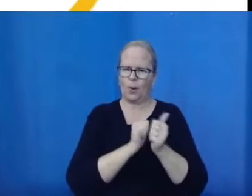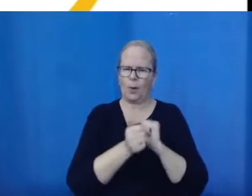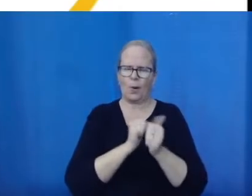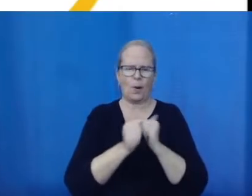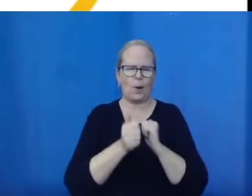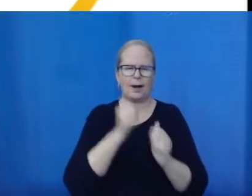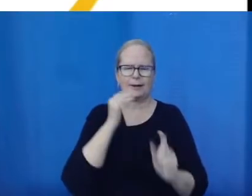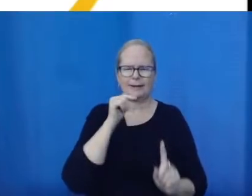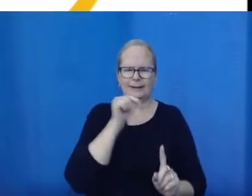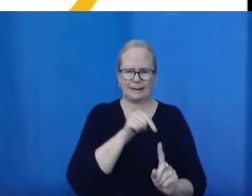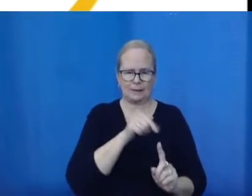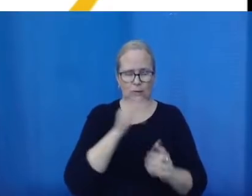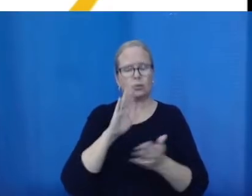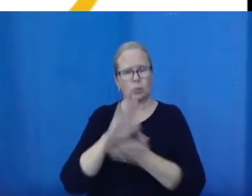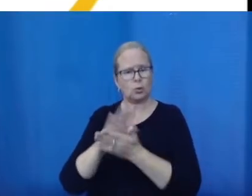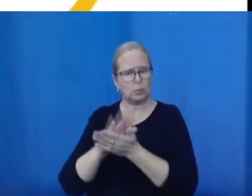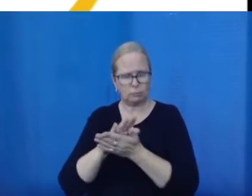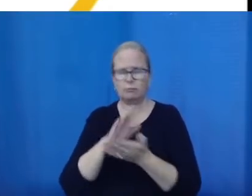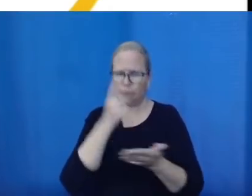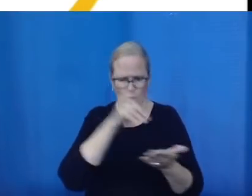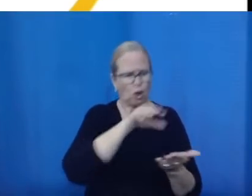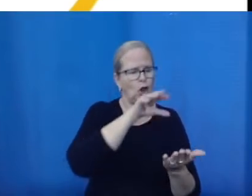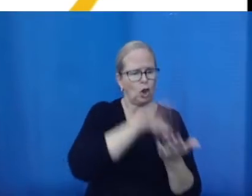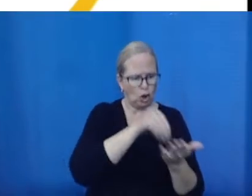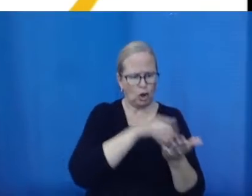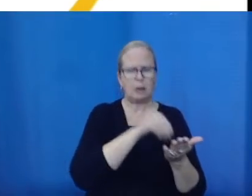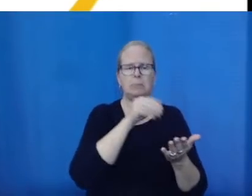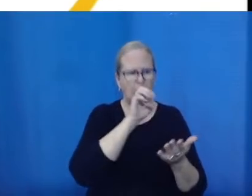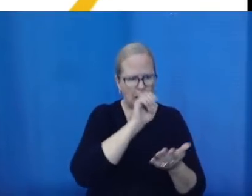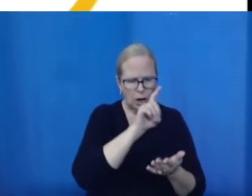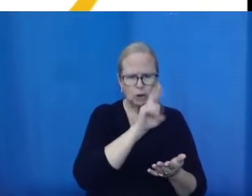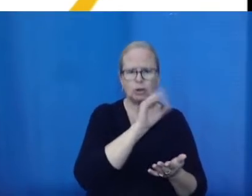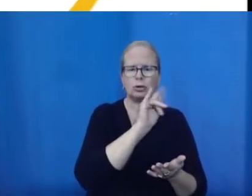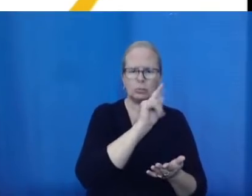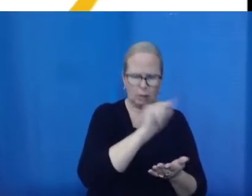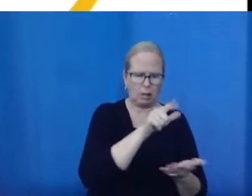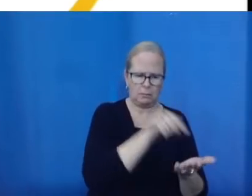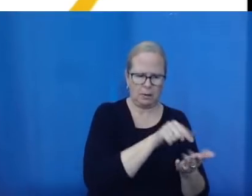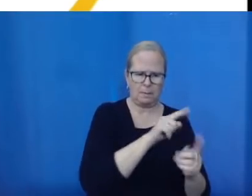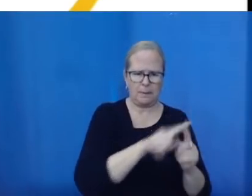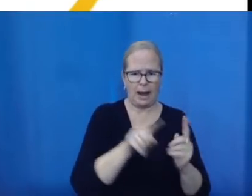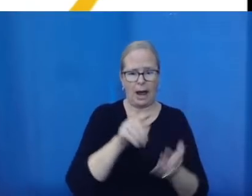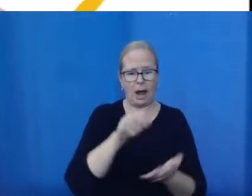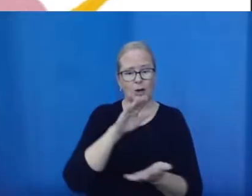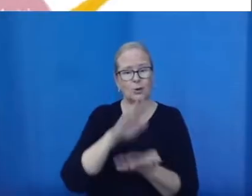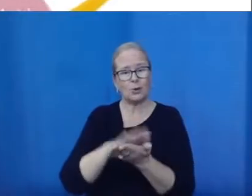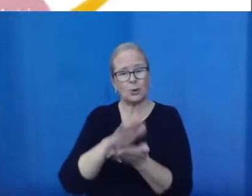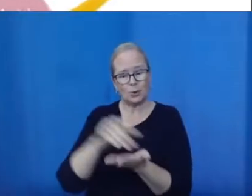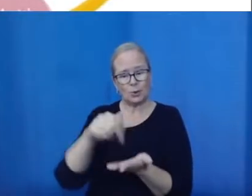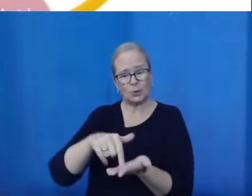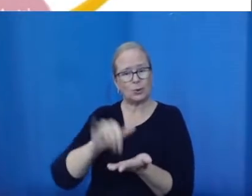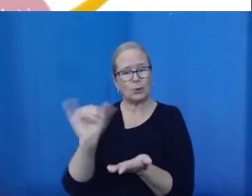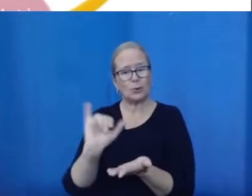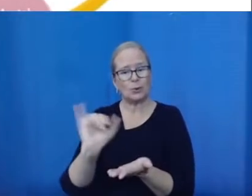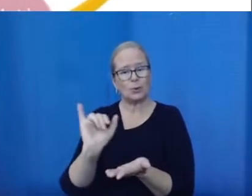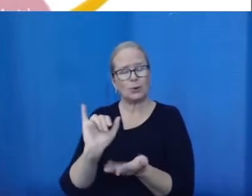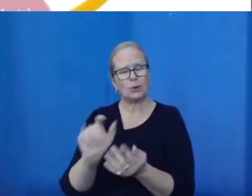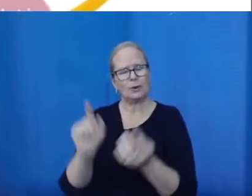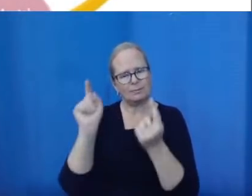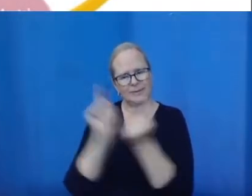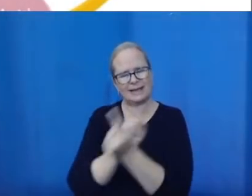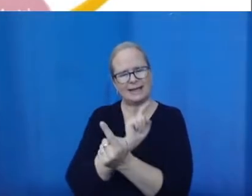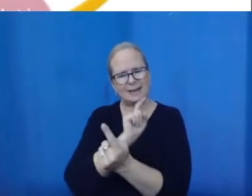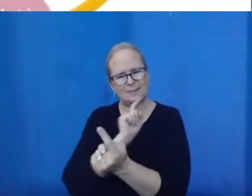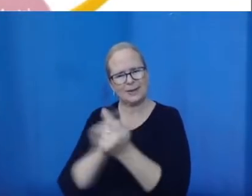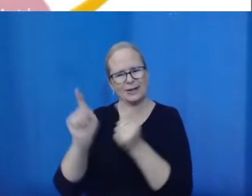the key place for meeting kids' non-academic needs. And so when we're looking at the school closures, they're not